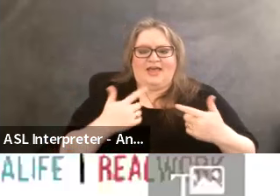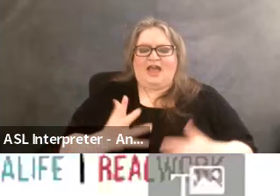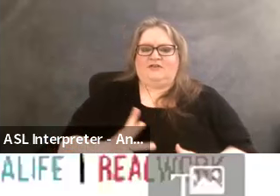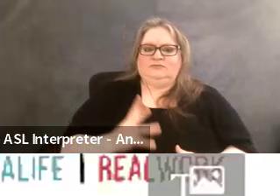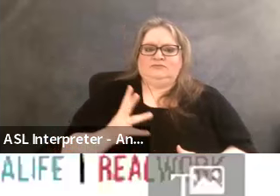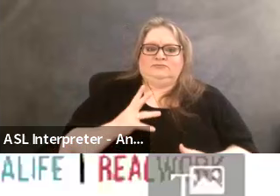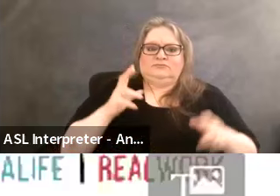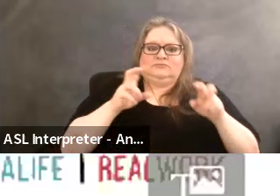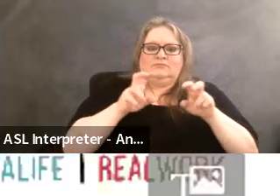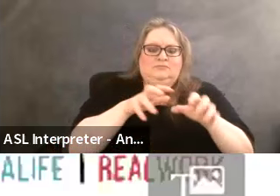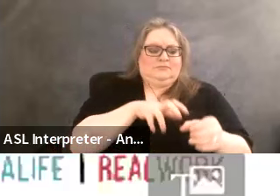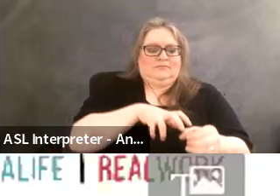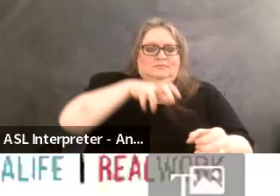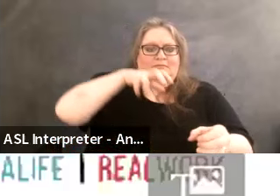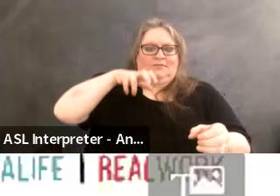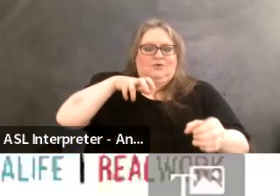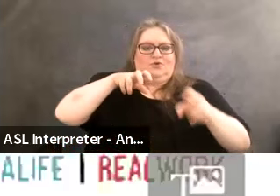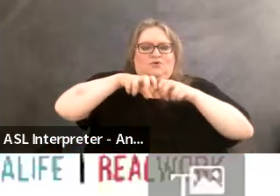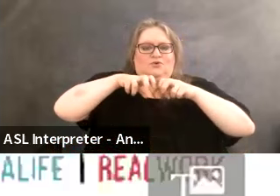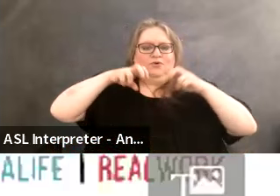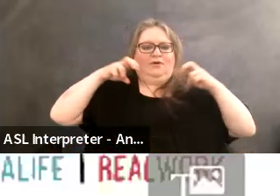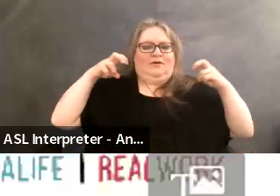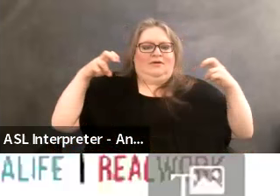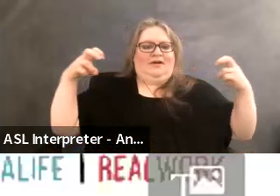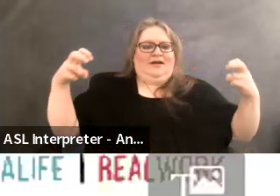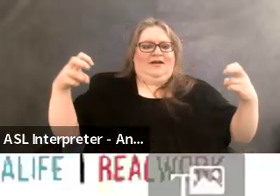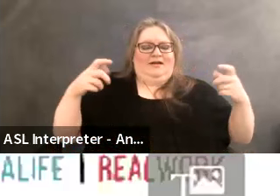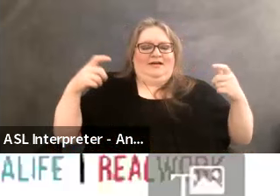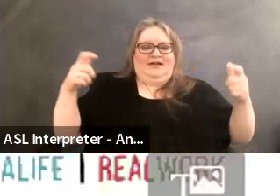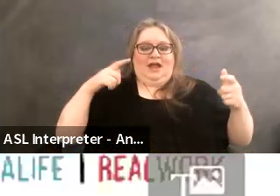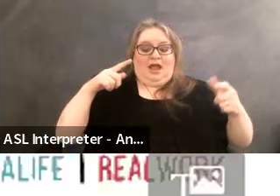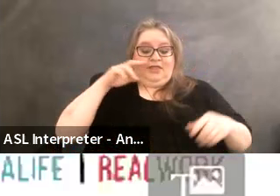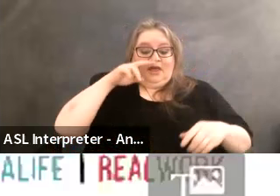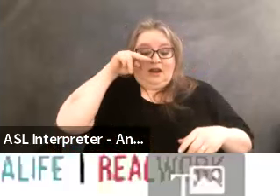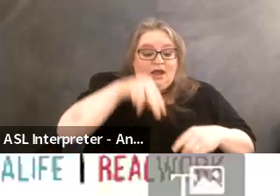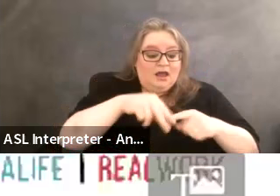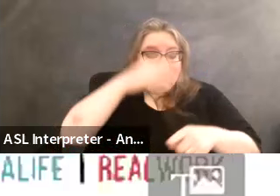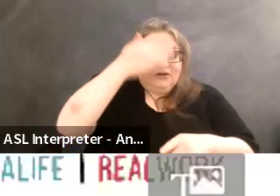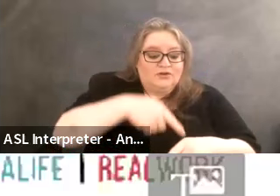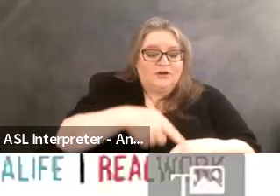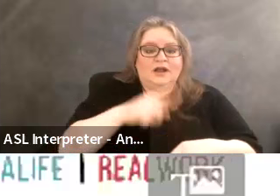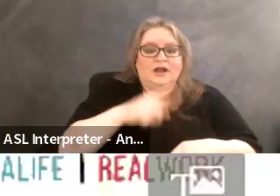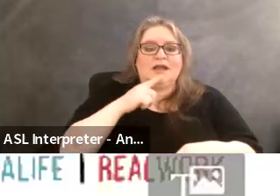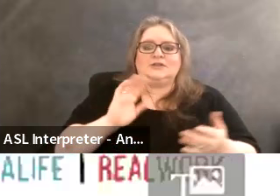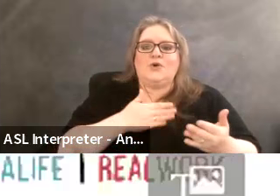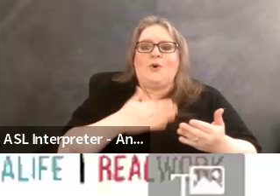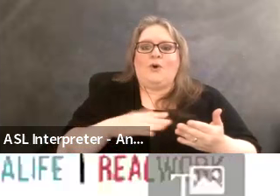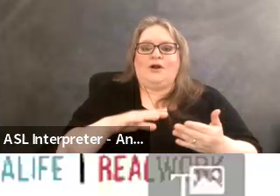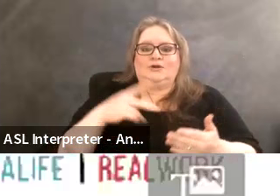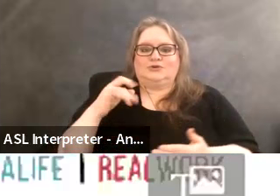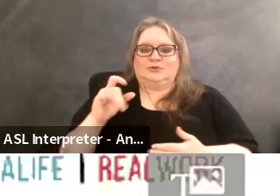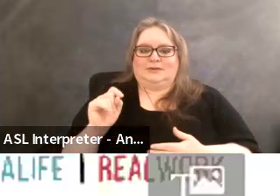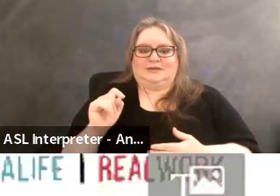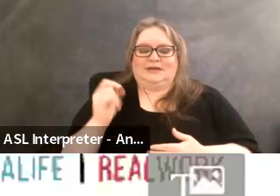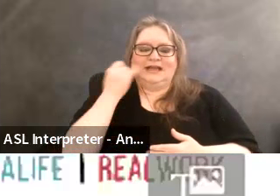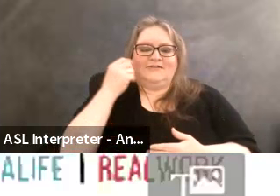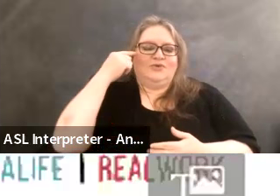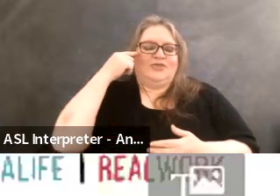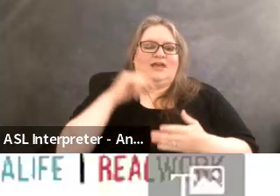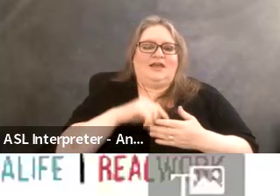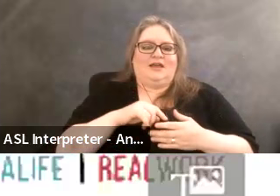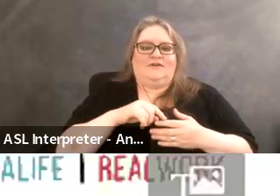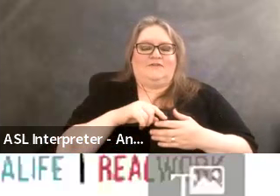down there, right in front of the performance, is the orchestra pit. And if you think about those two things, as a